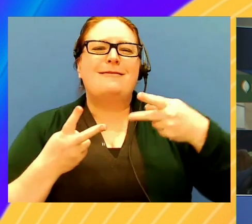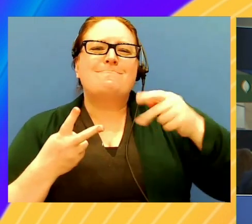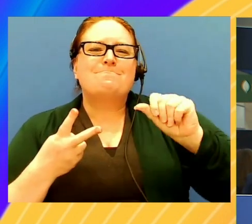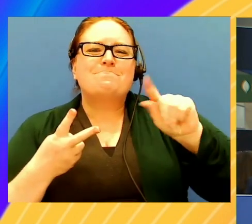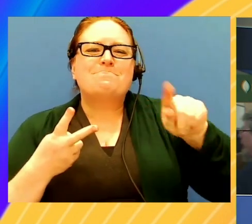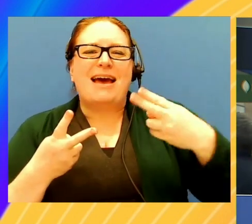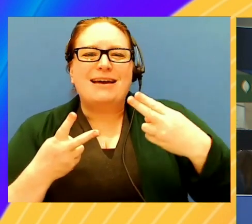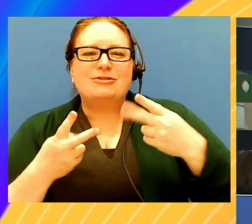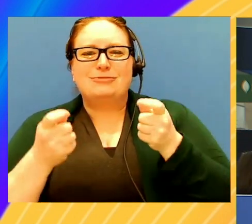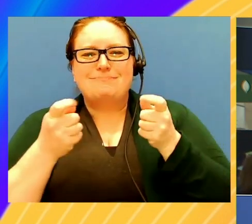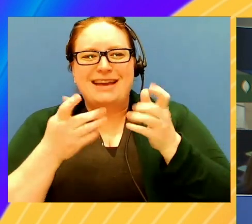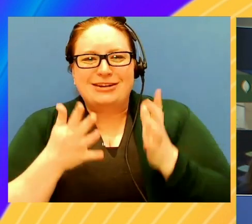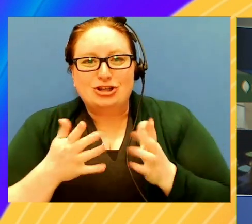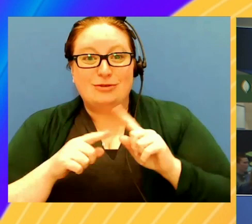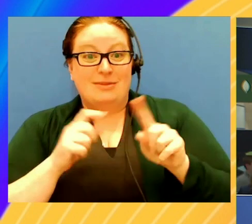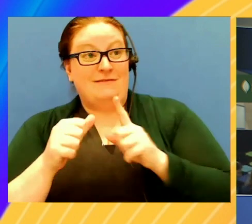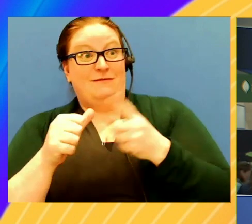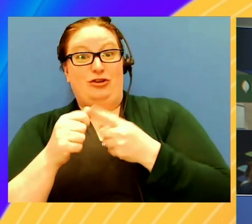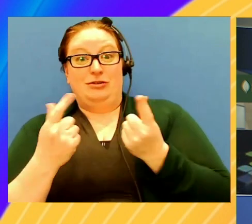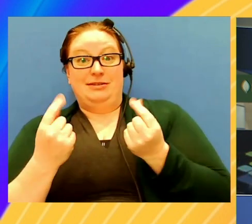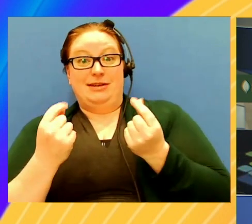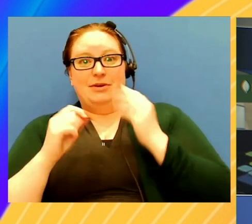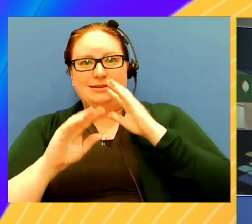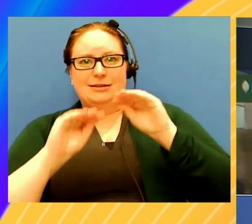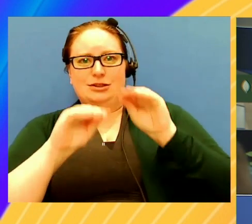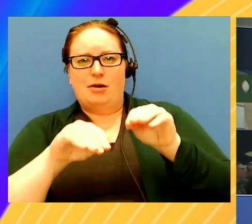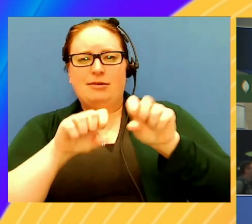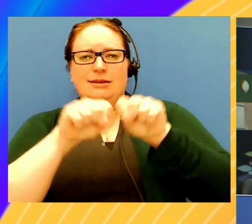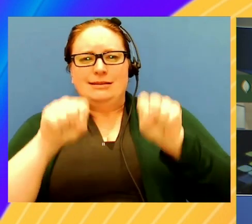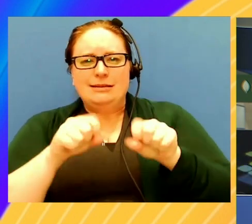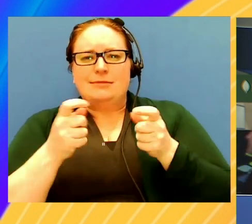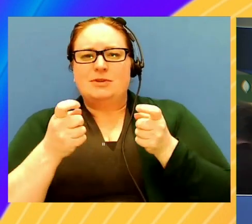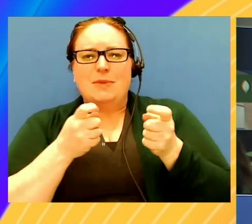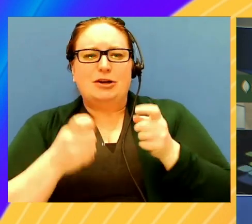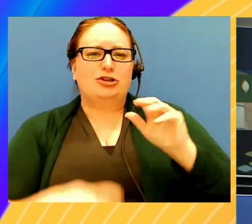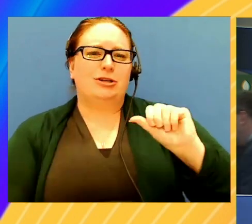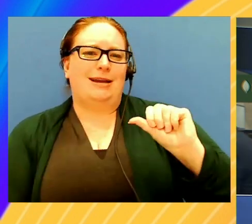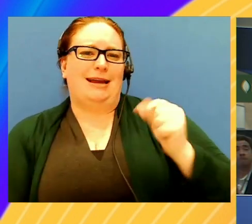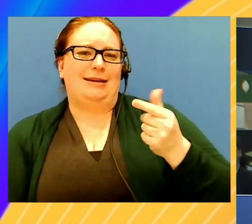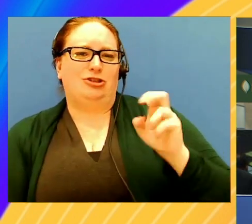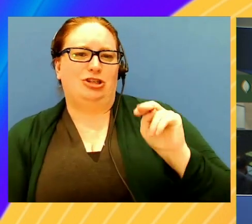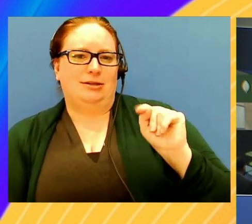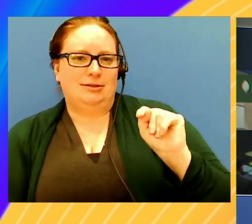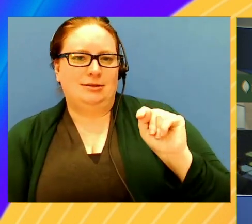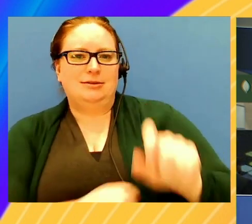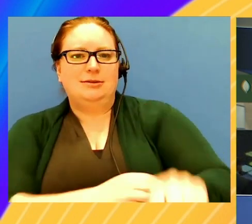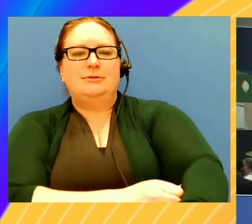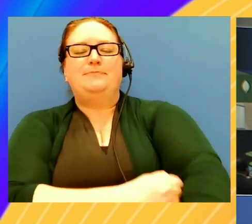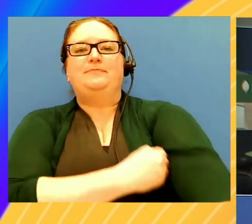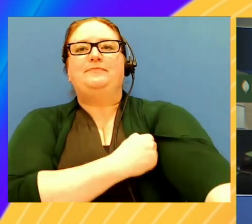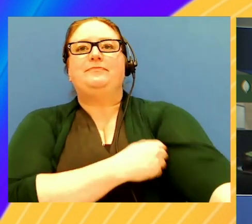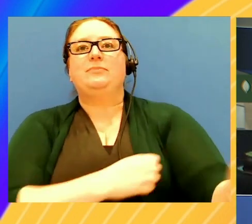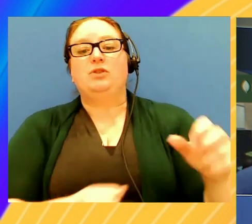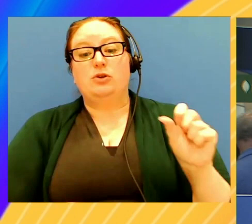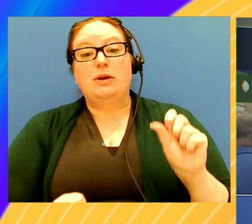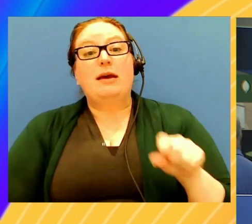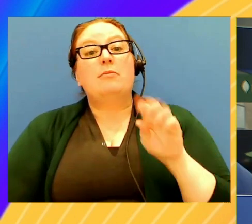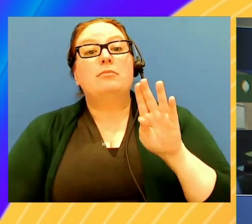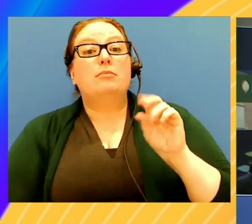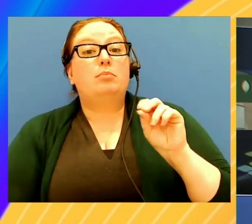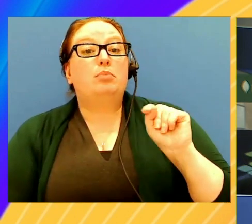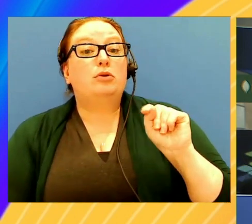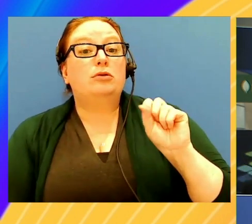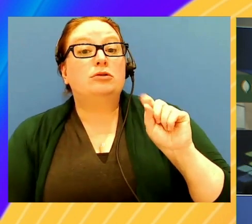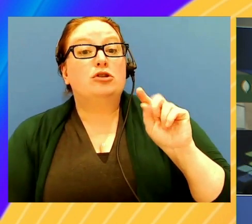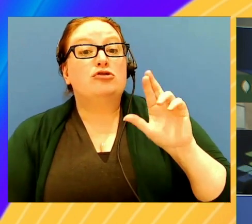is installing the Systems Manager agent. Yep. And so you talked a little, you can bootstrap things, and we